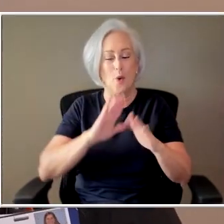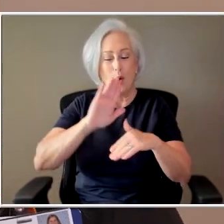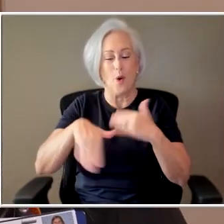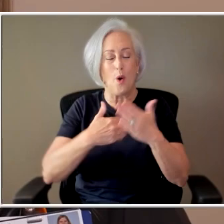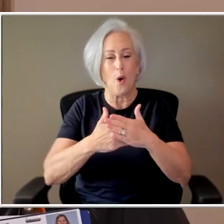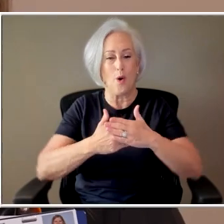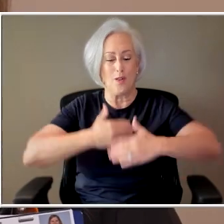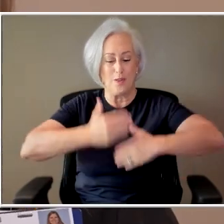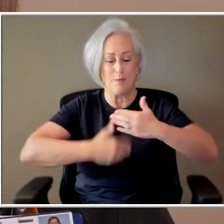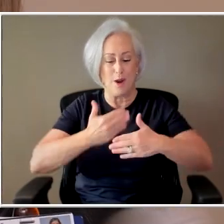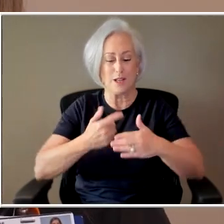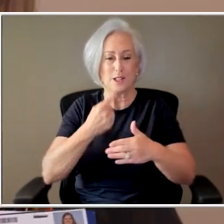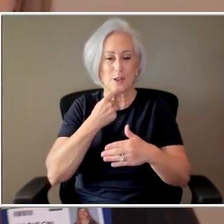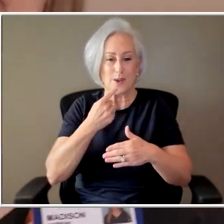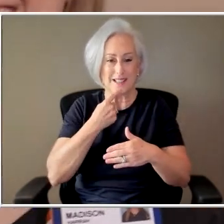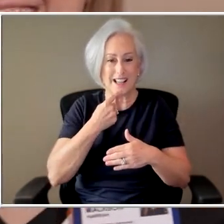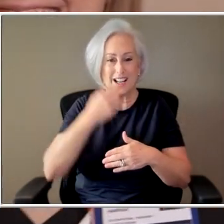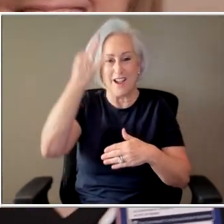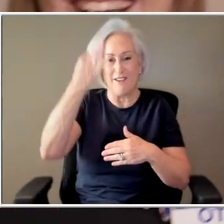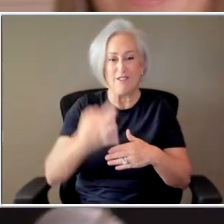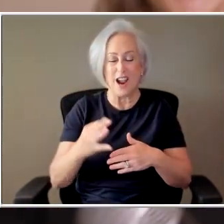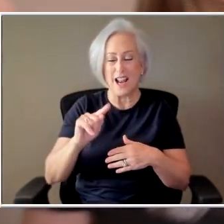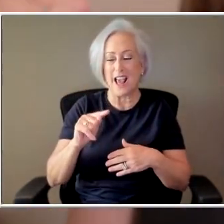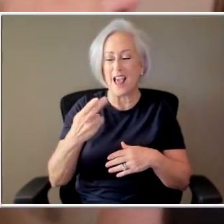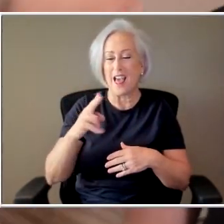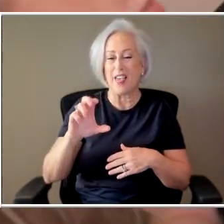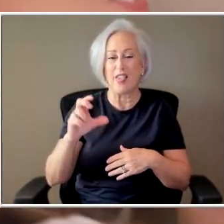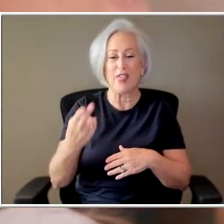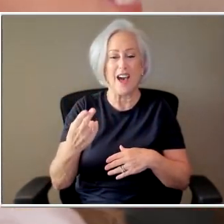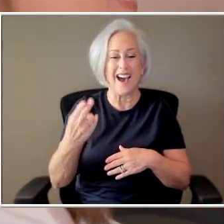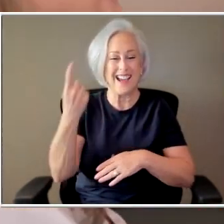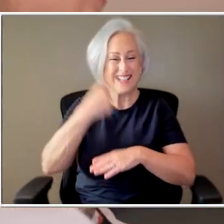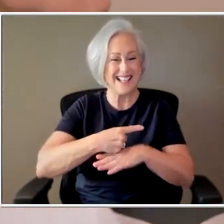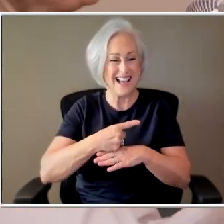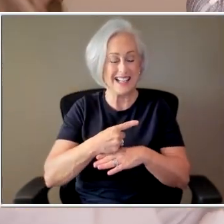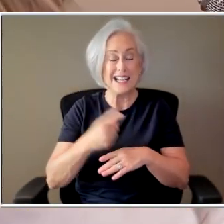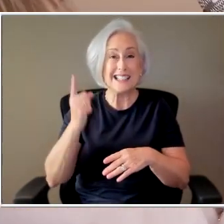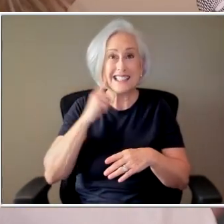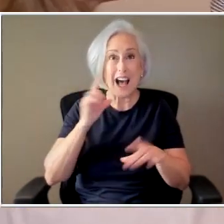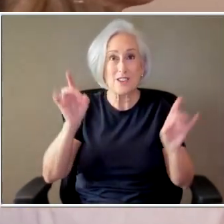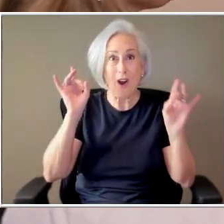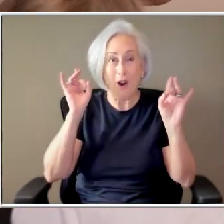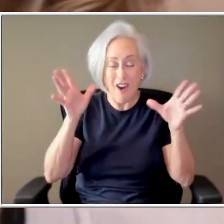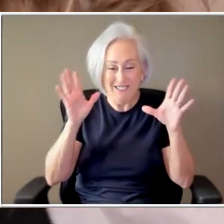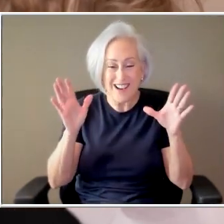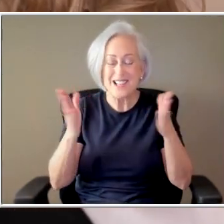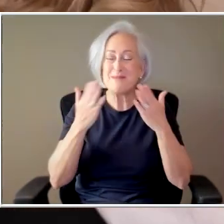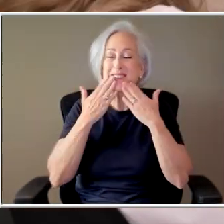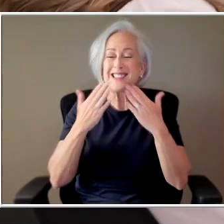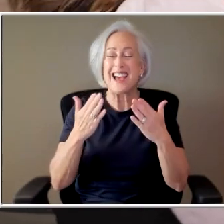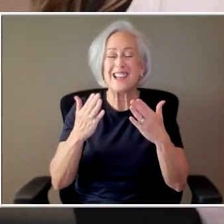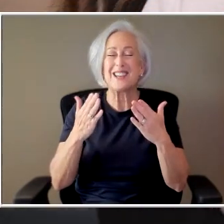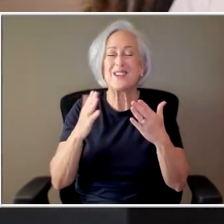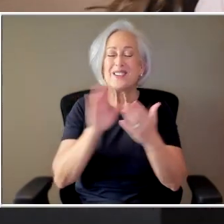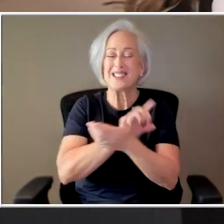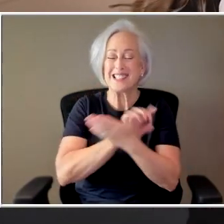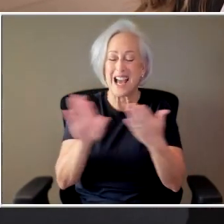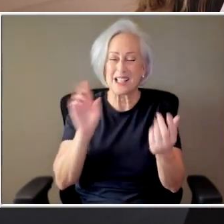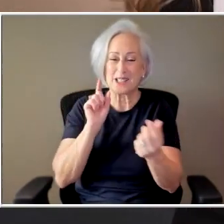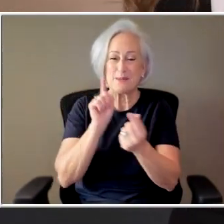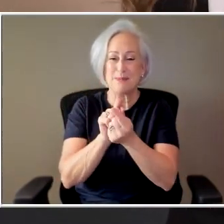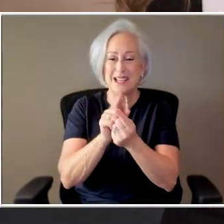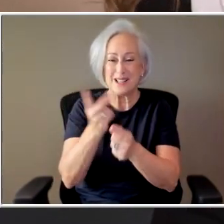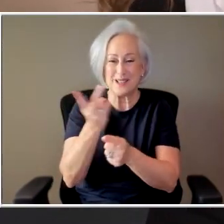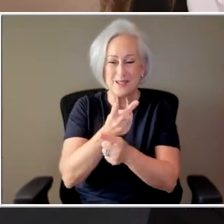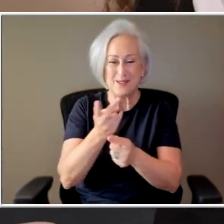term Friday Thigh Days. Okay, positive for you, but that sounds awful. It was still nice to meet you, still nice to meet you. Now, Madison,